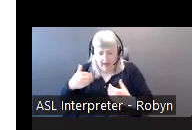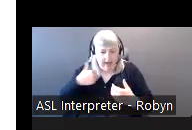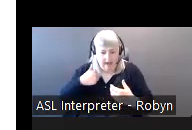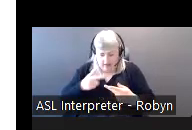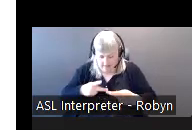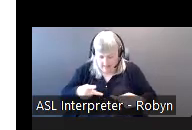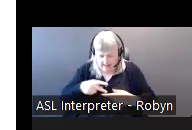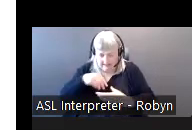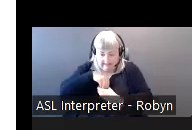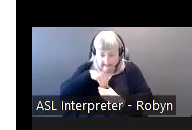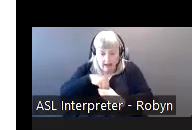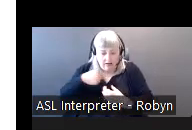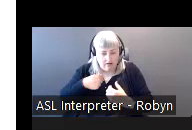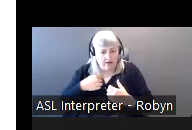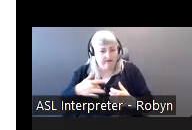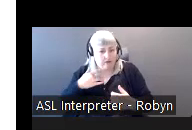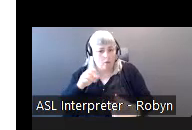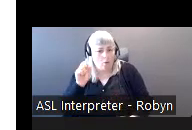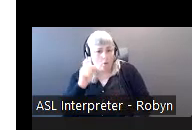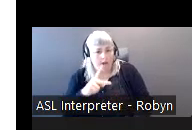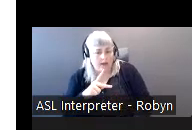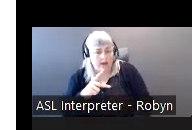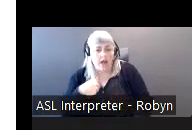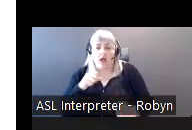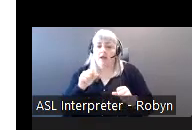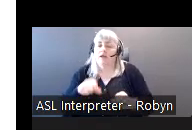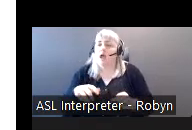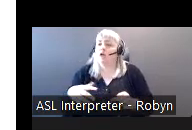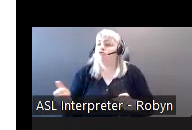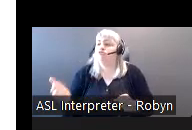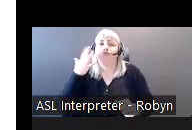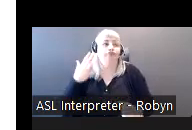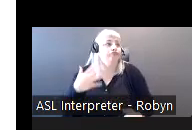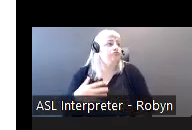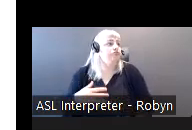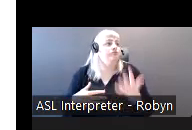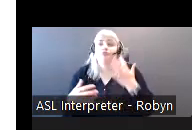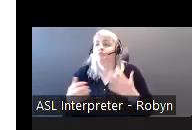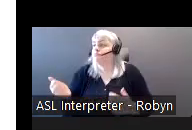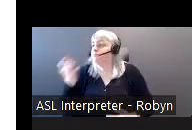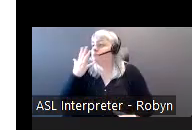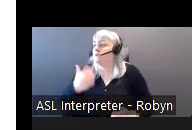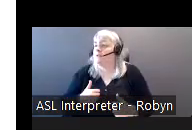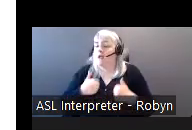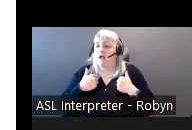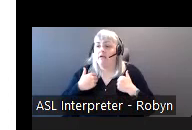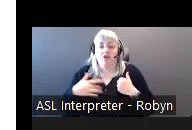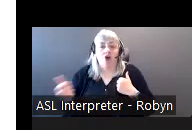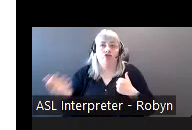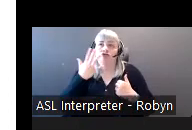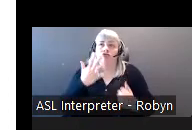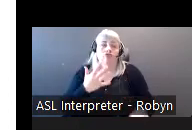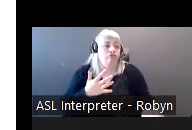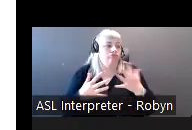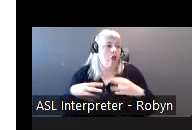where they are able to ride the waves of life. They are able to hold